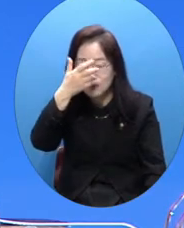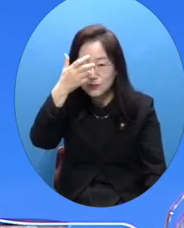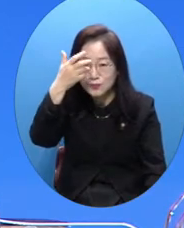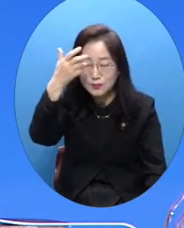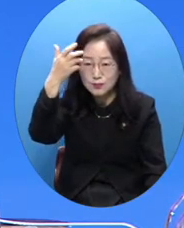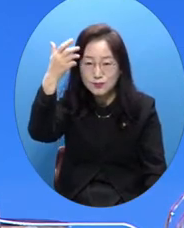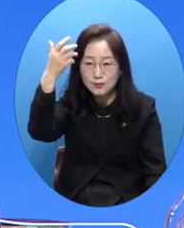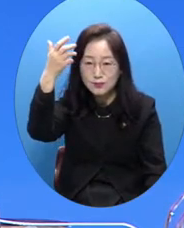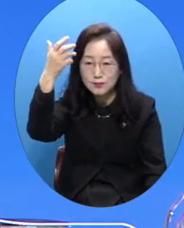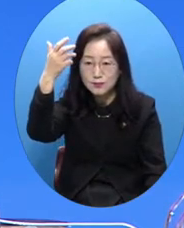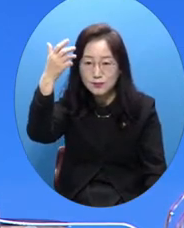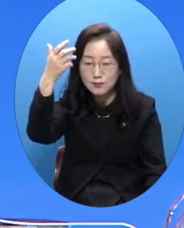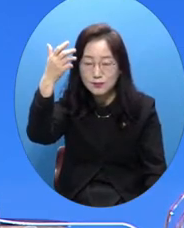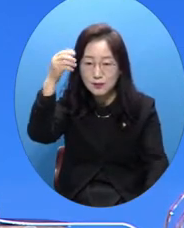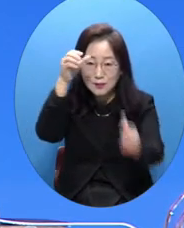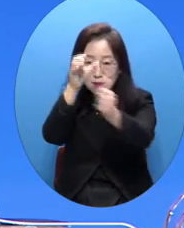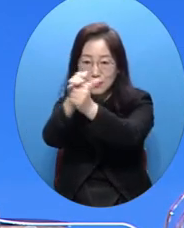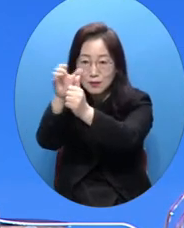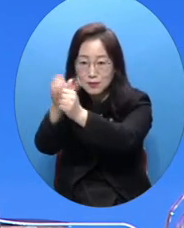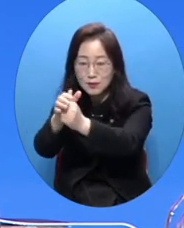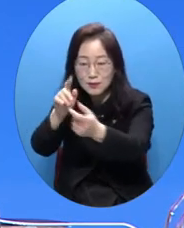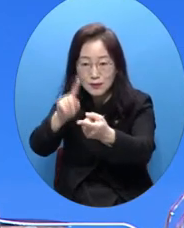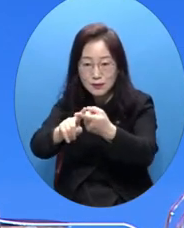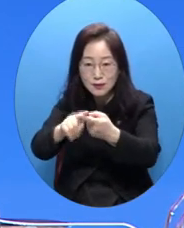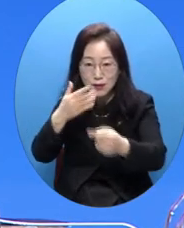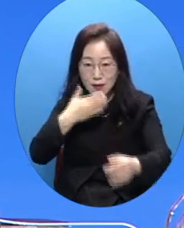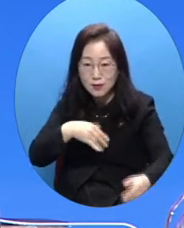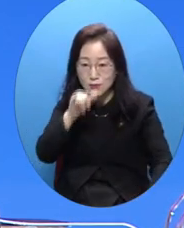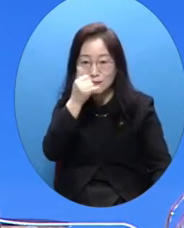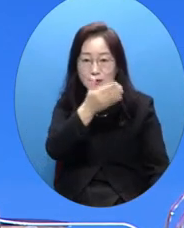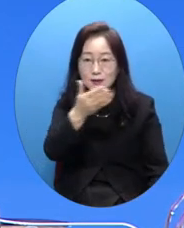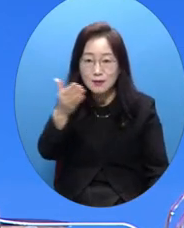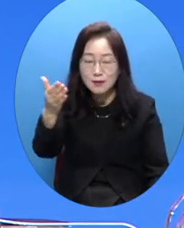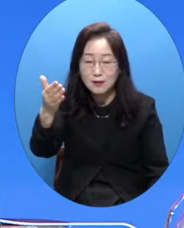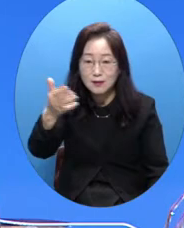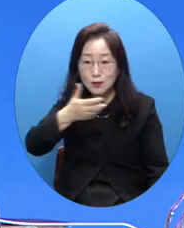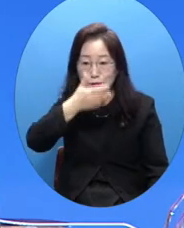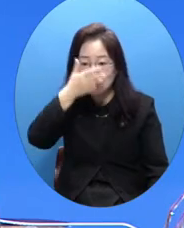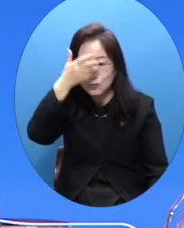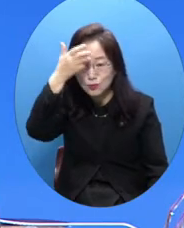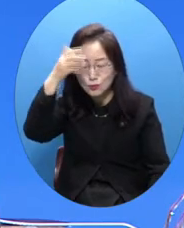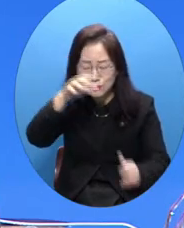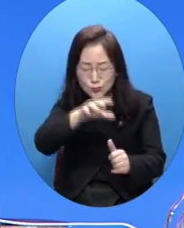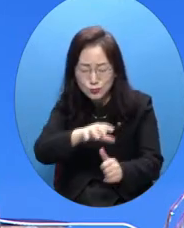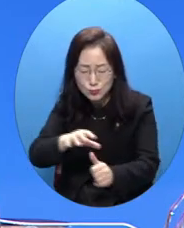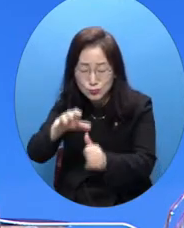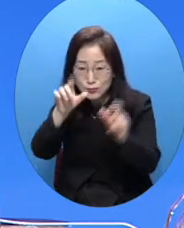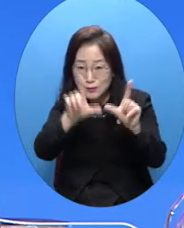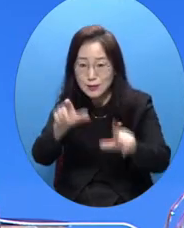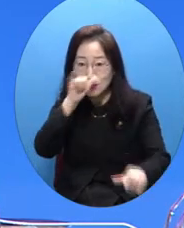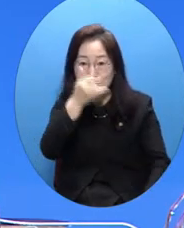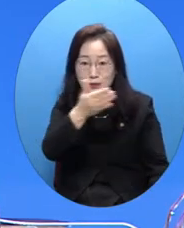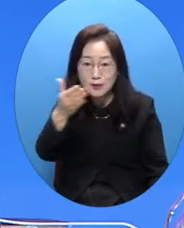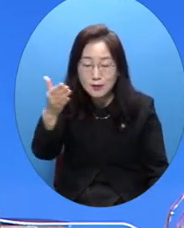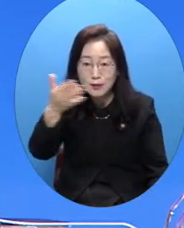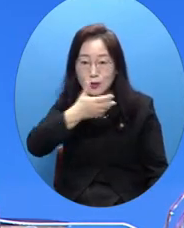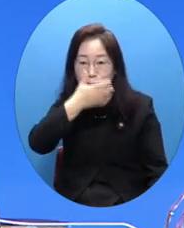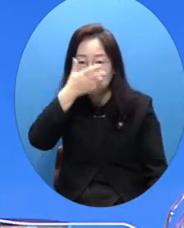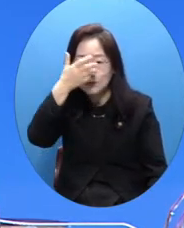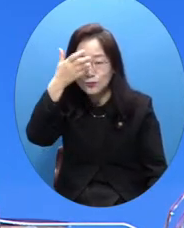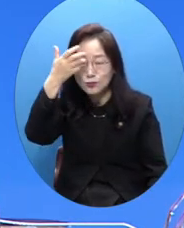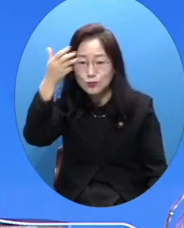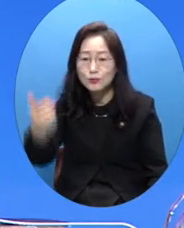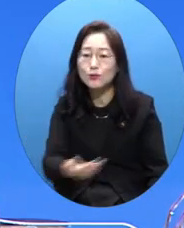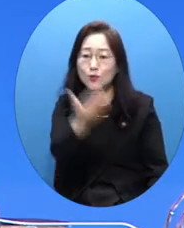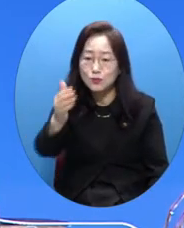just dream plan for you God Gave You mission do you do you understand about the mission are you captivated captivated by The